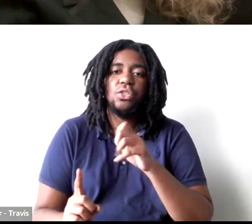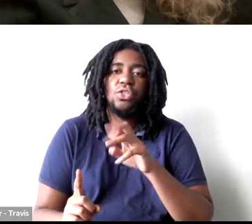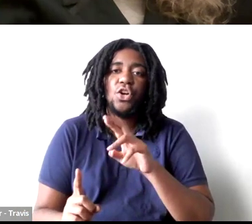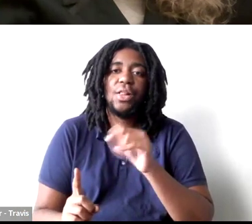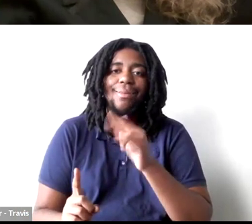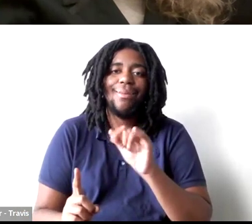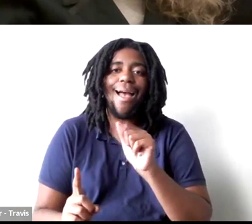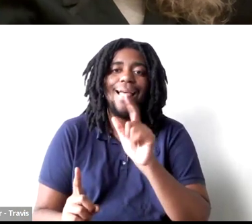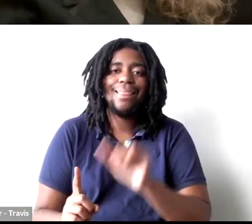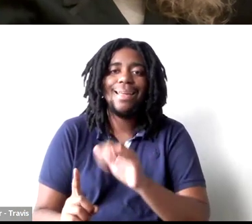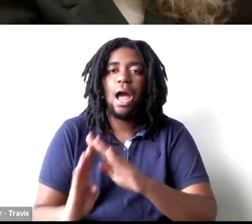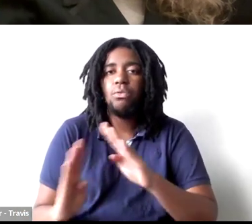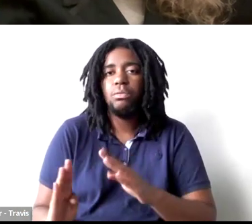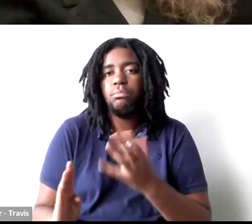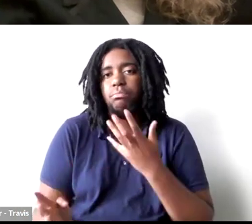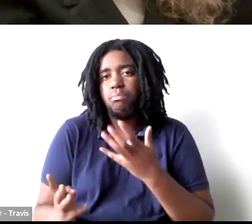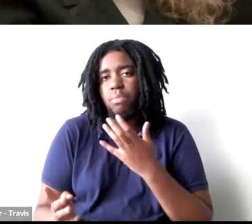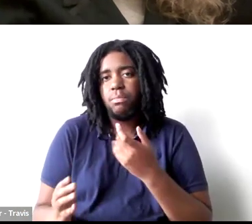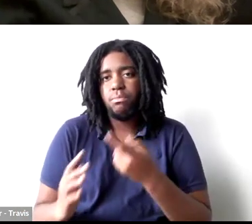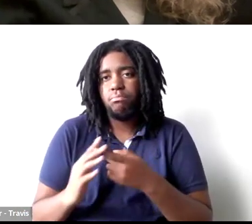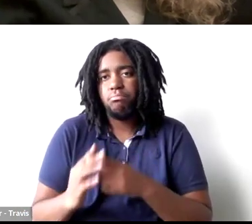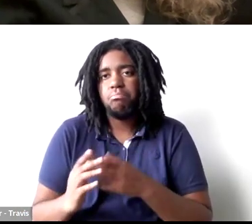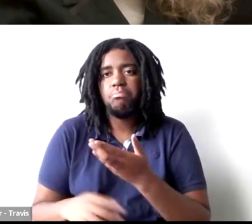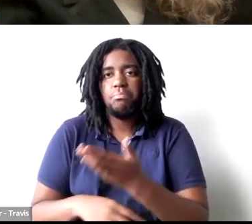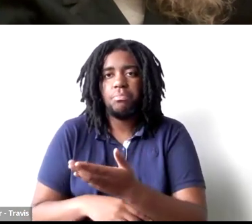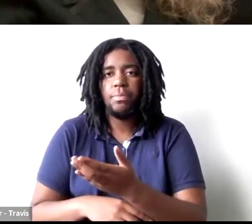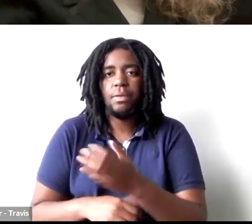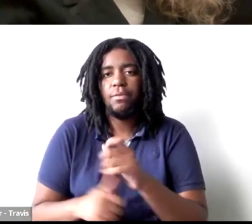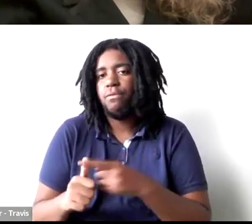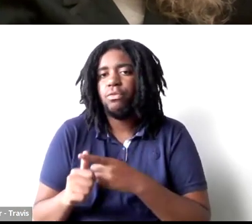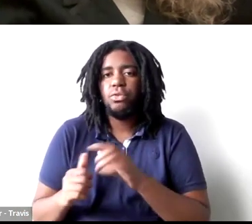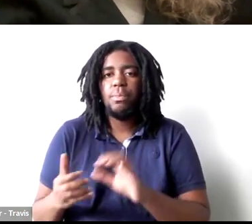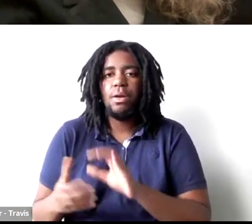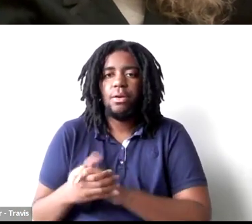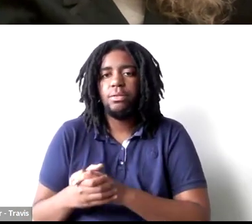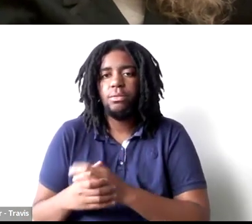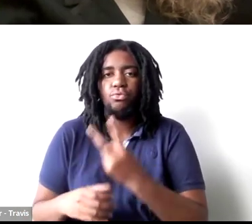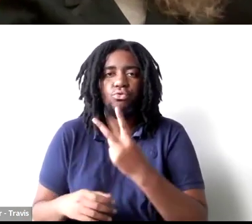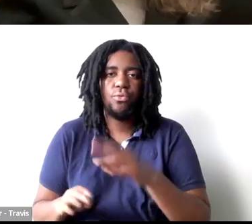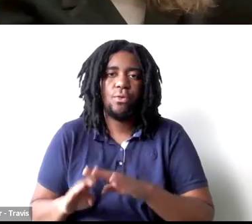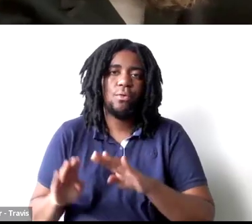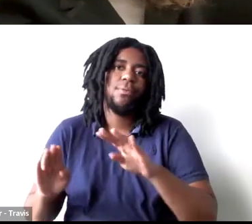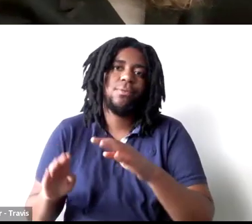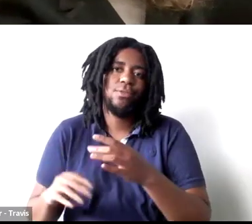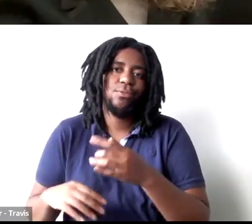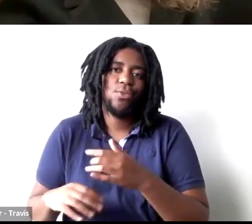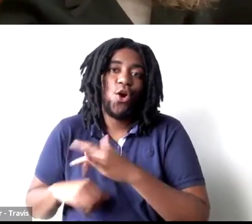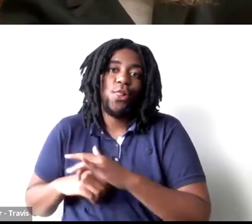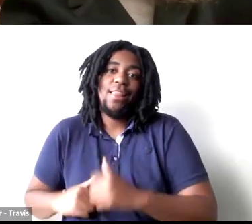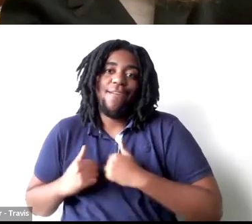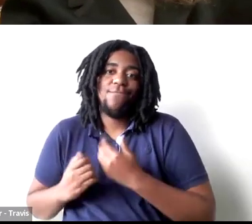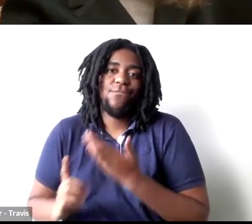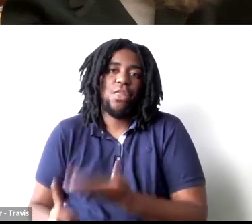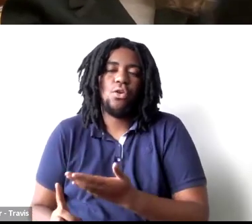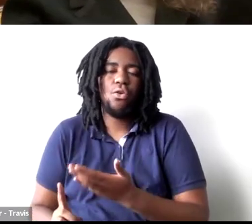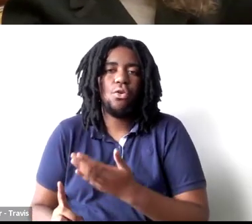and he may have started out when he was first married with the 2-floor brick house. So I think it